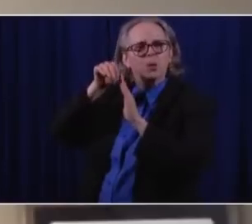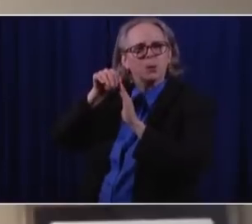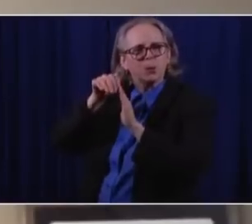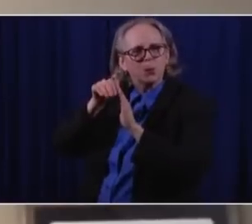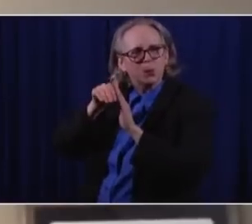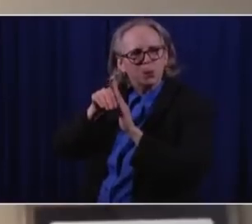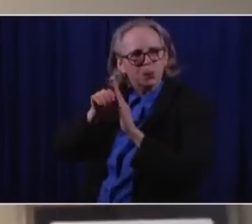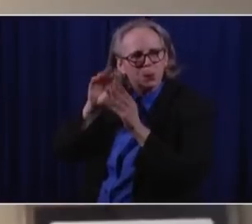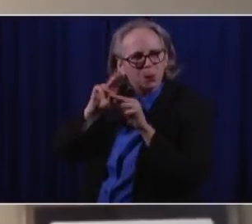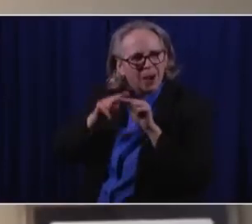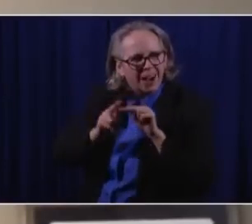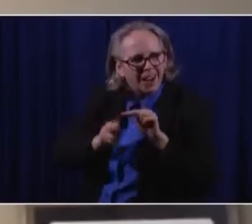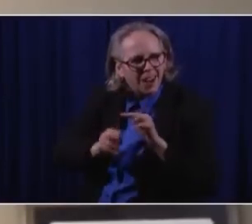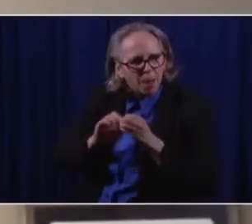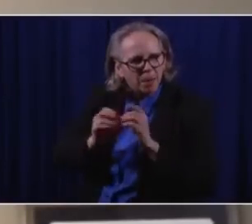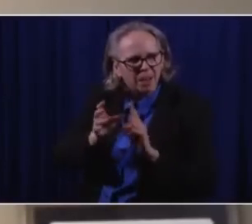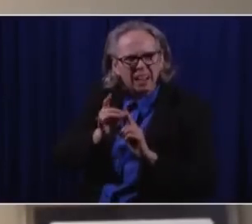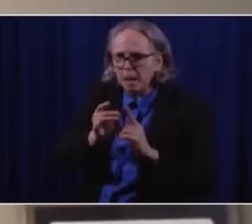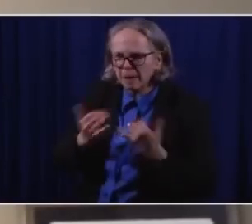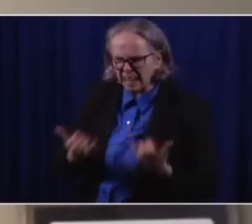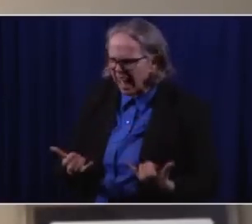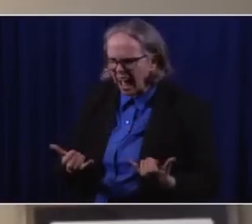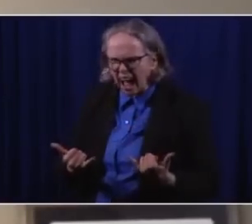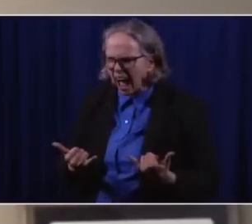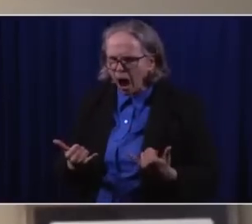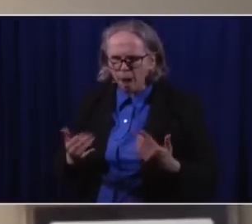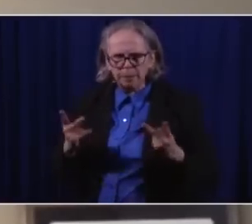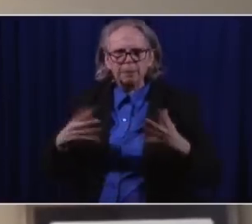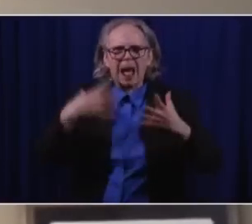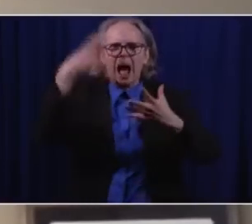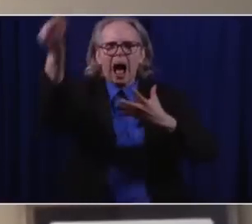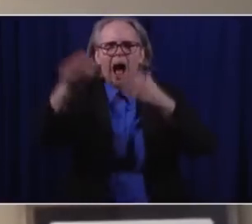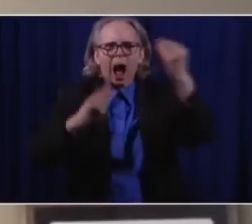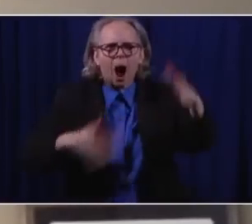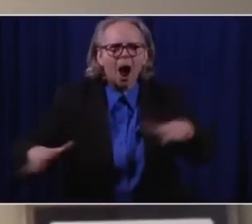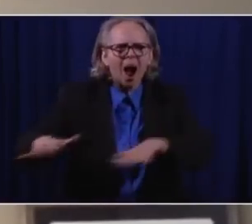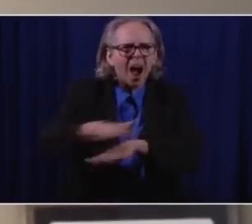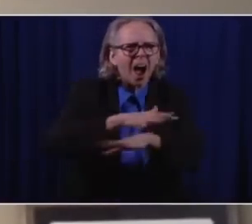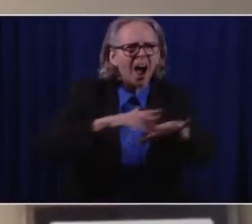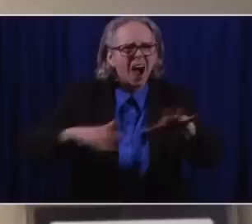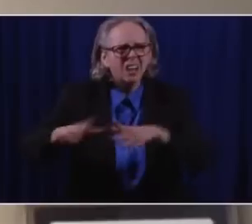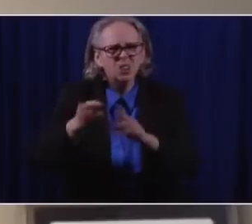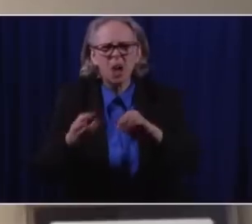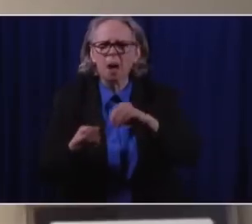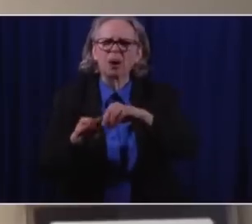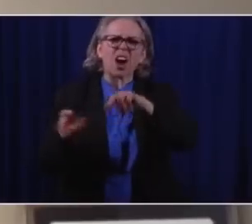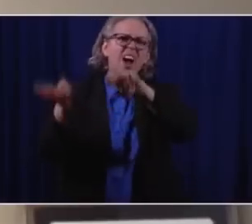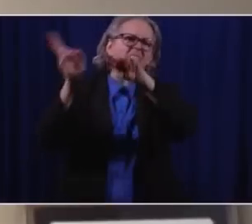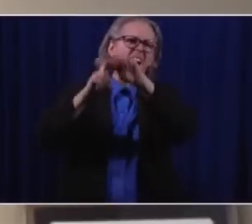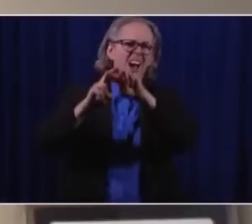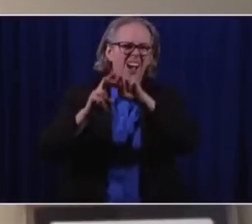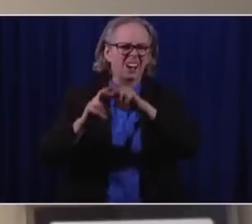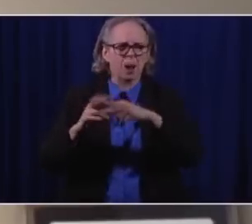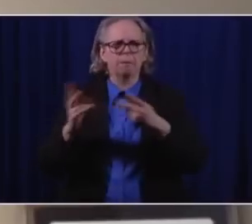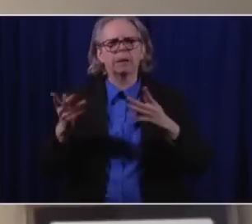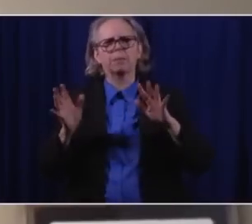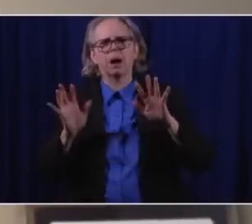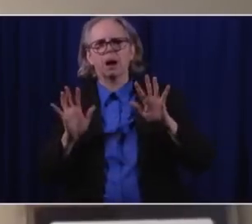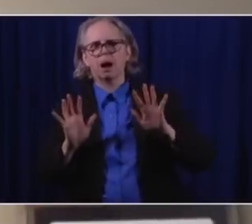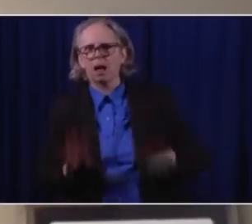the disease. As COVID fatigue has set in, you know better than all of us that those efforts have